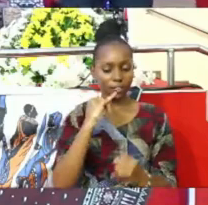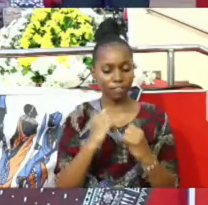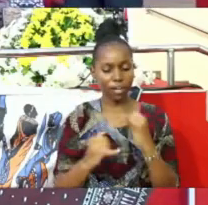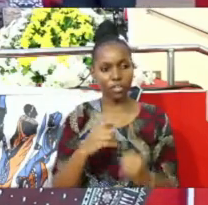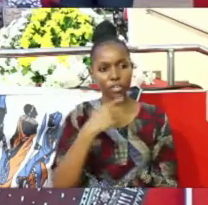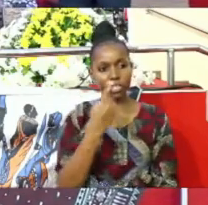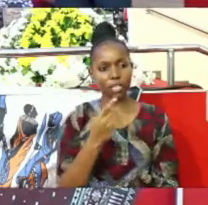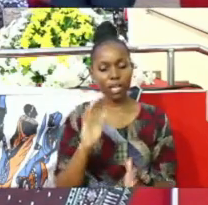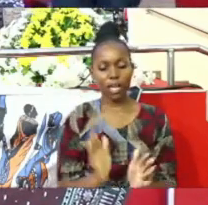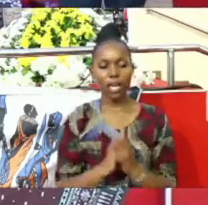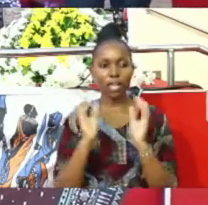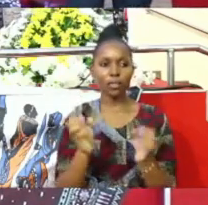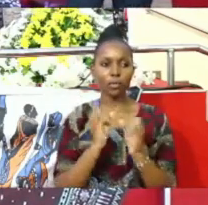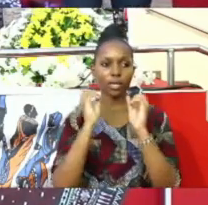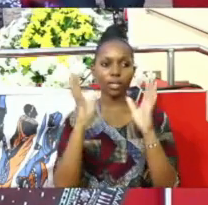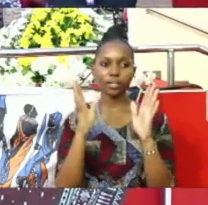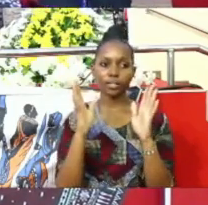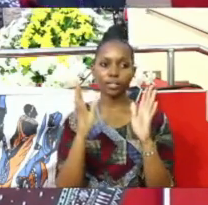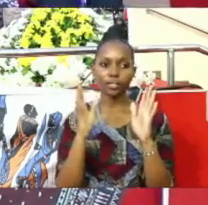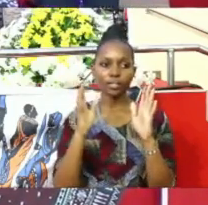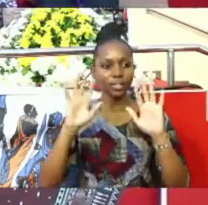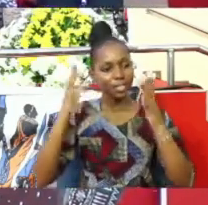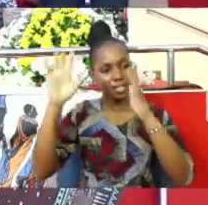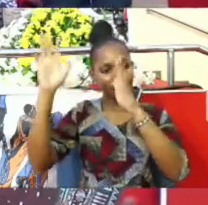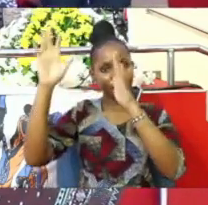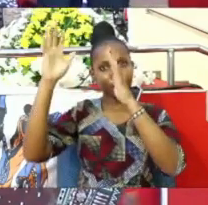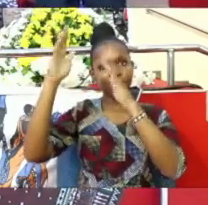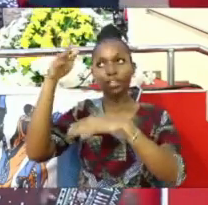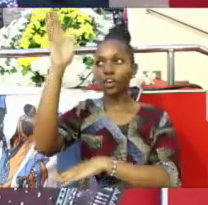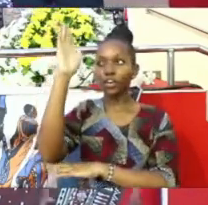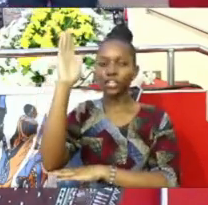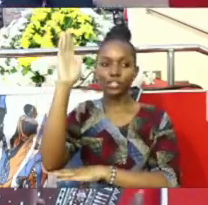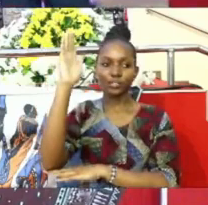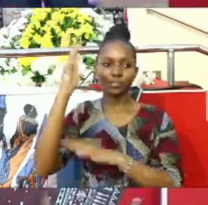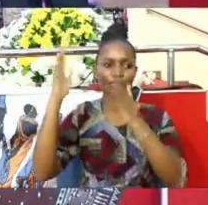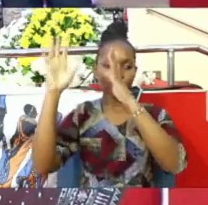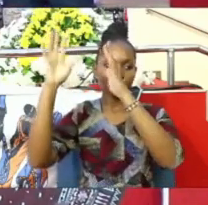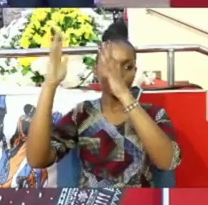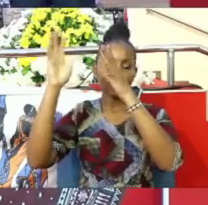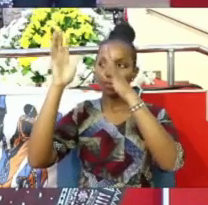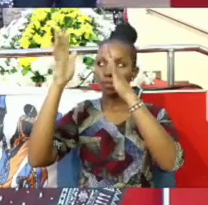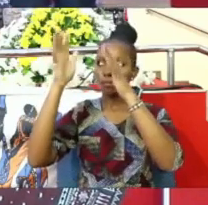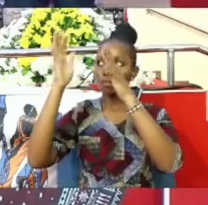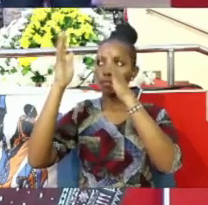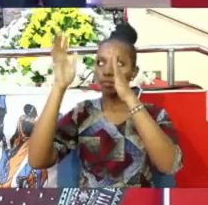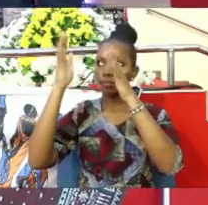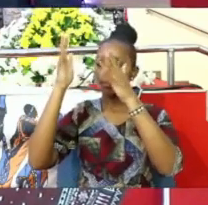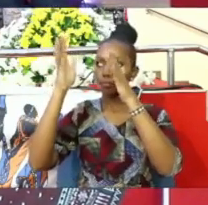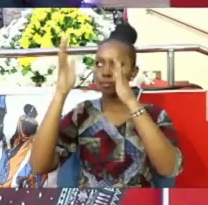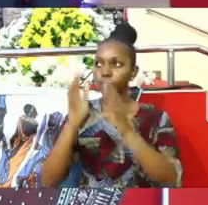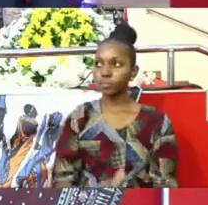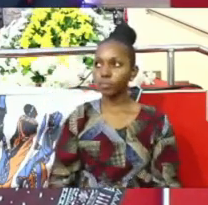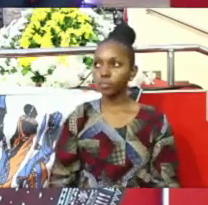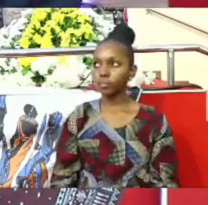mwisho. Hallelujah. Hallelujah. Give the Lord a clap this morning. Patie Mungu sifa asubuhi. He has the final say. Na tumpe and does